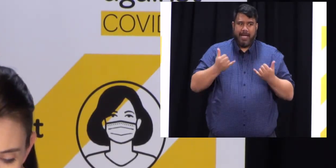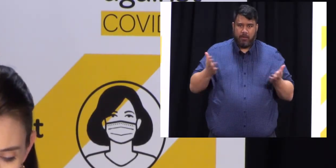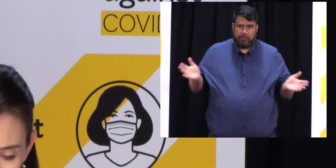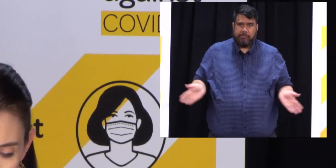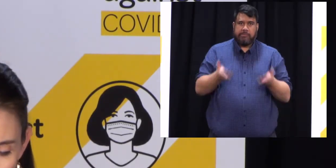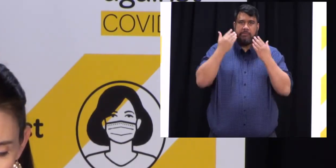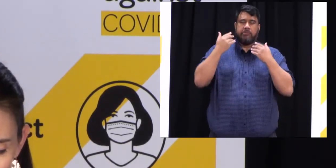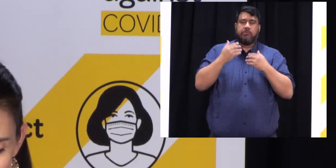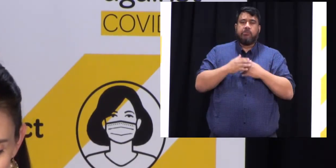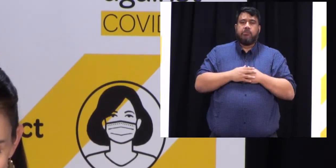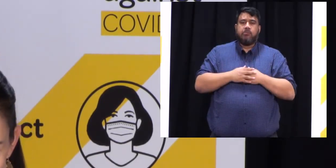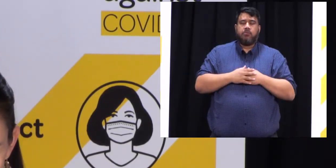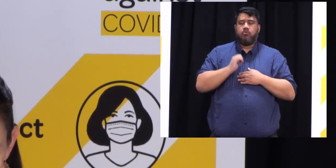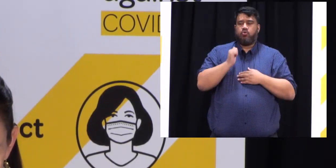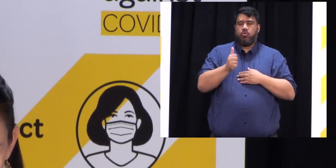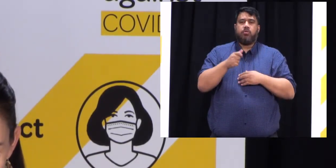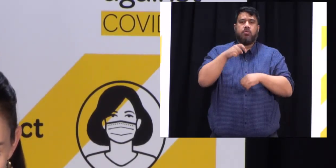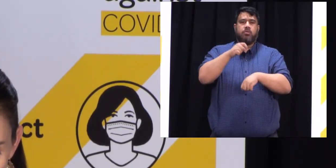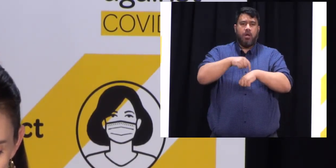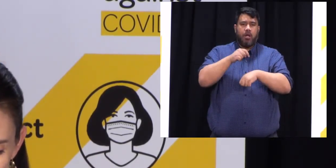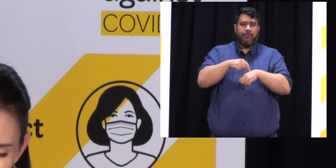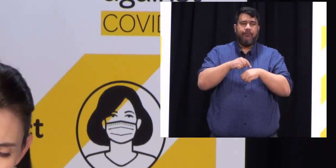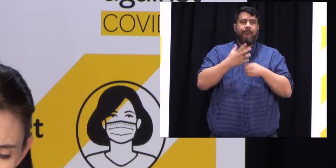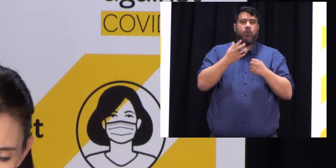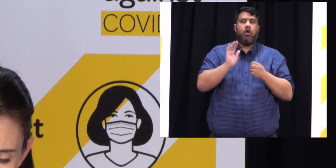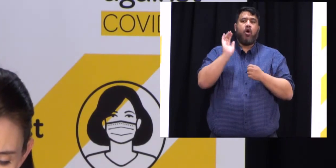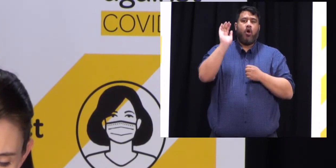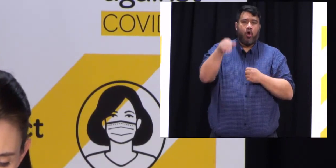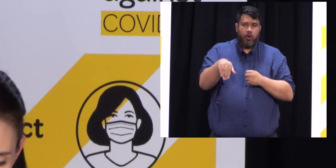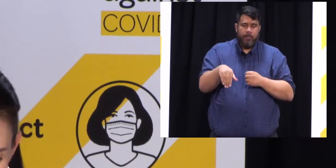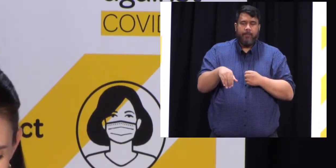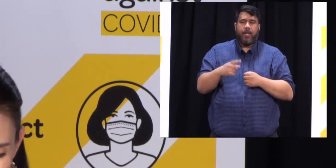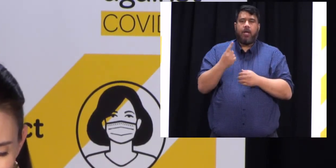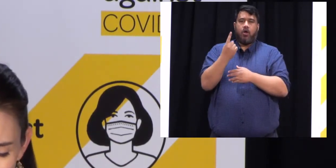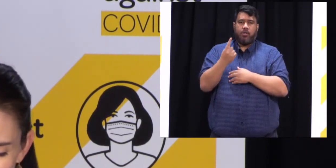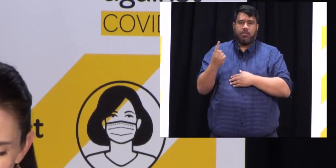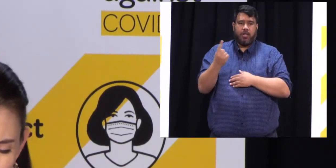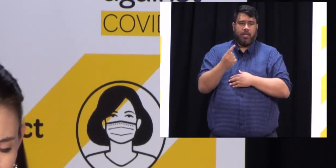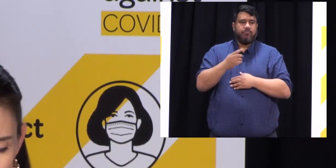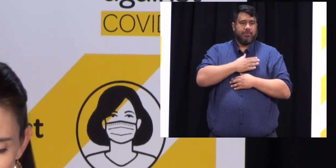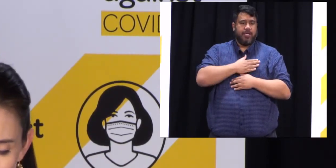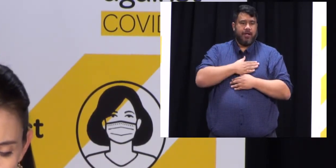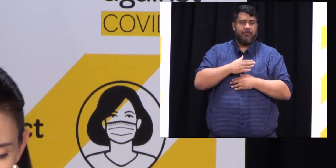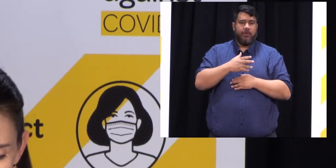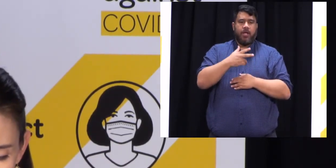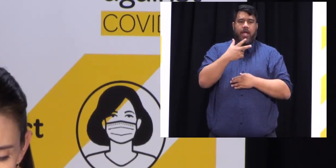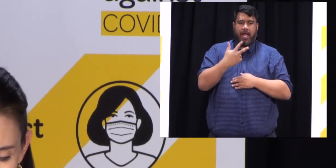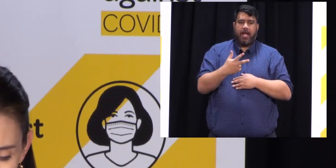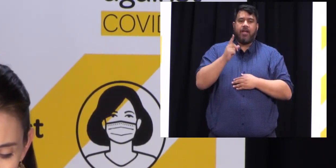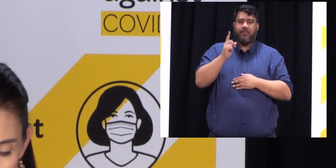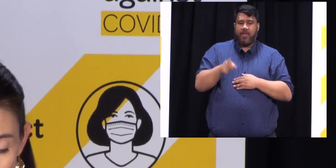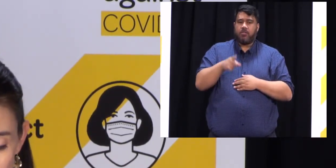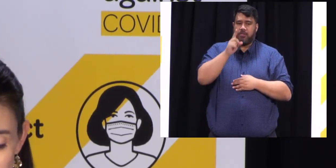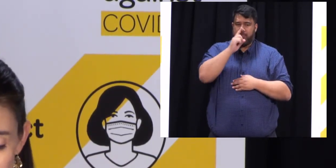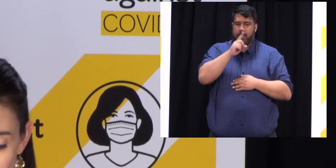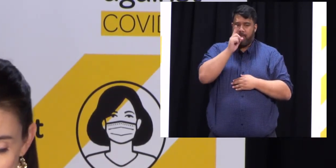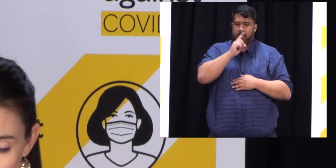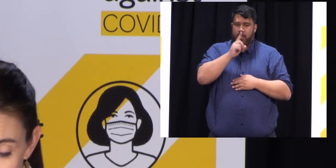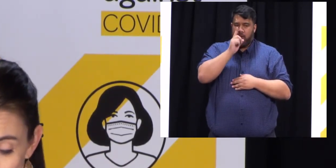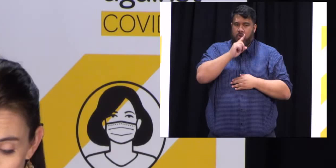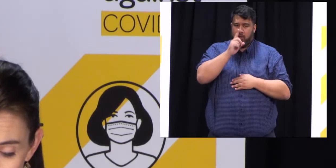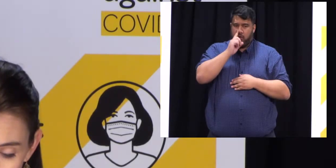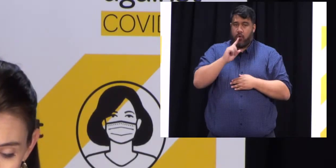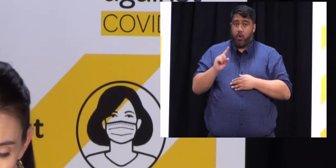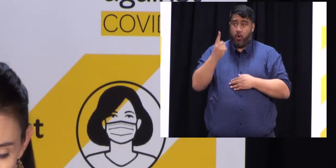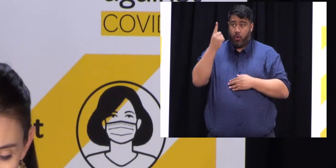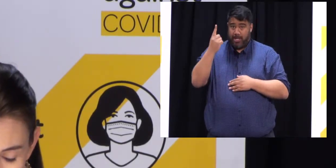thing to do to allow people to isolate safely. But that means we have, in essence, had only 72 hours with the exception of